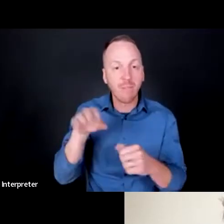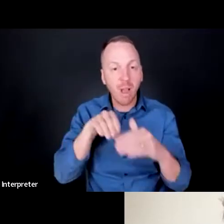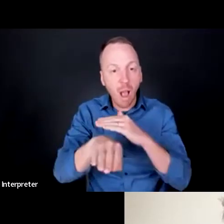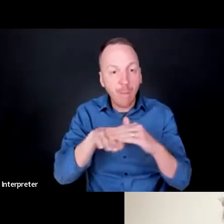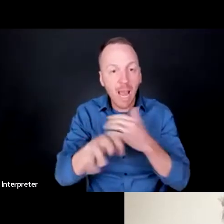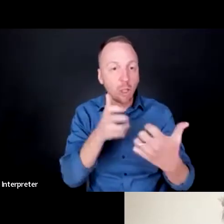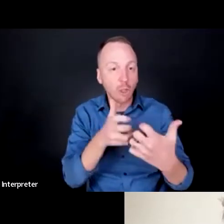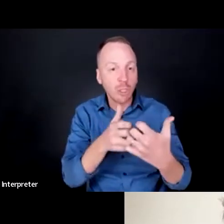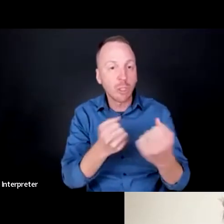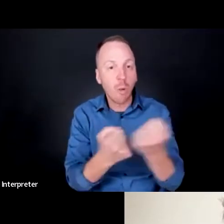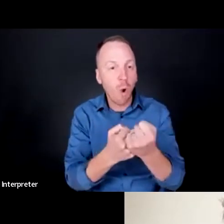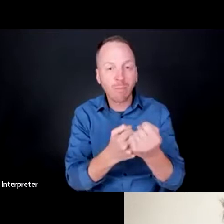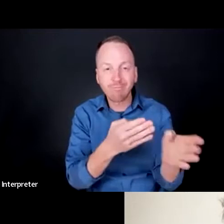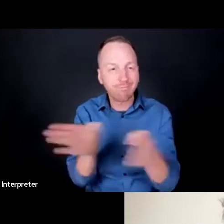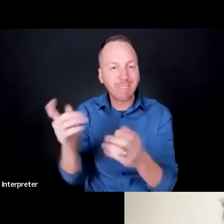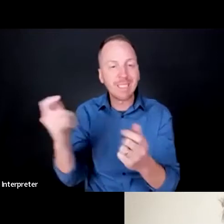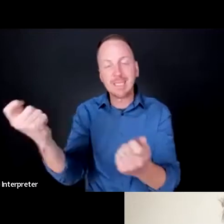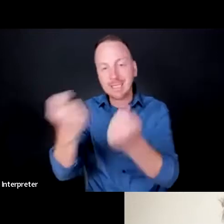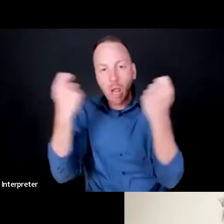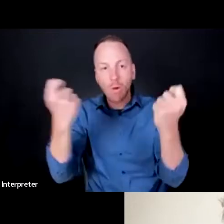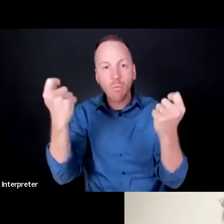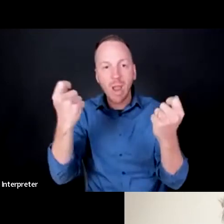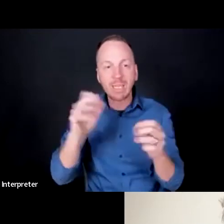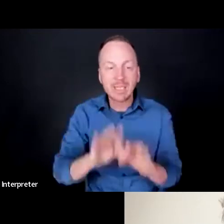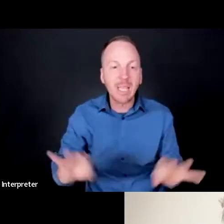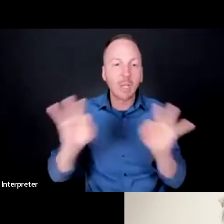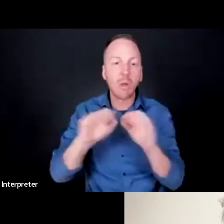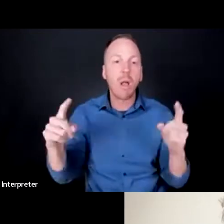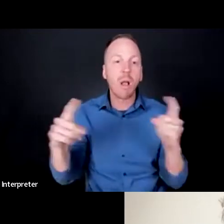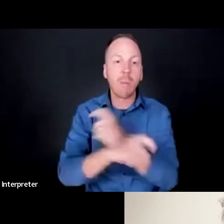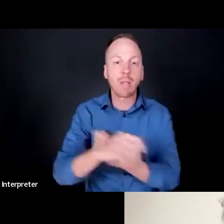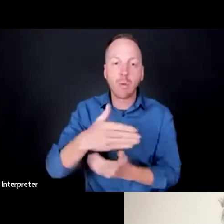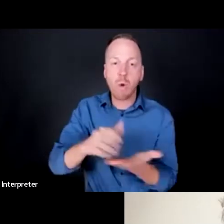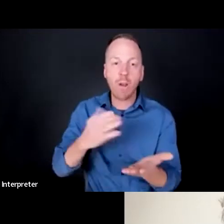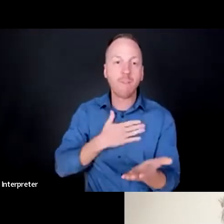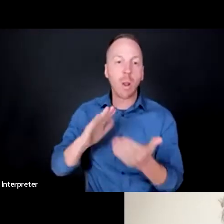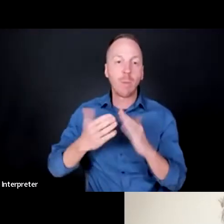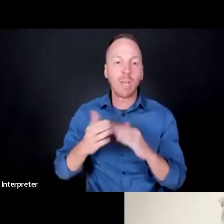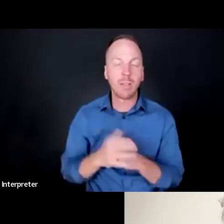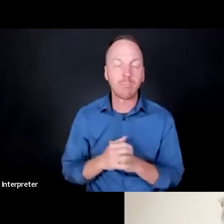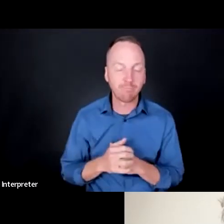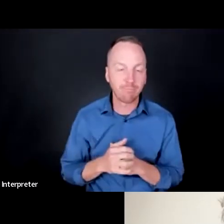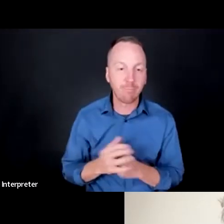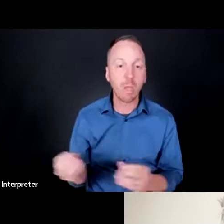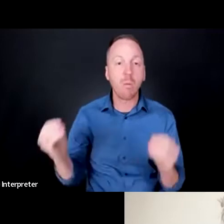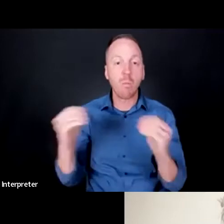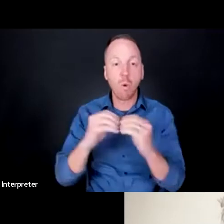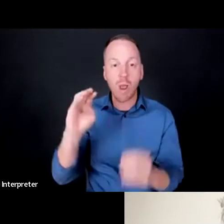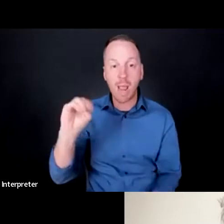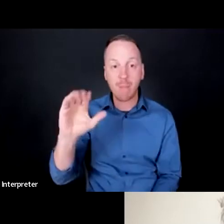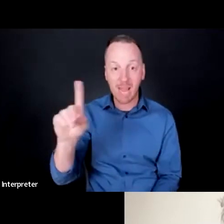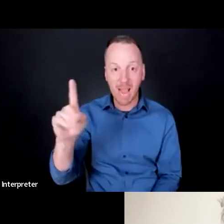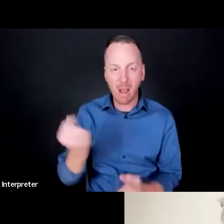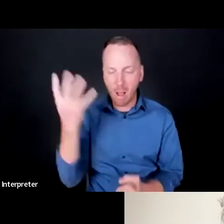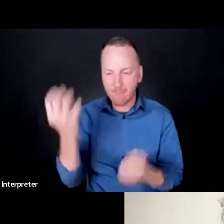and support to a world that celebrates this essential and complex part of our community. The more MCAD unpacks